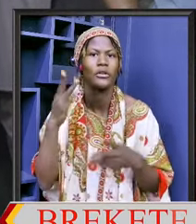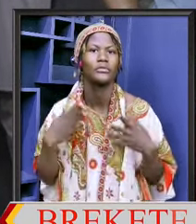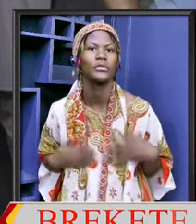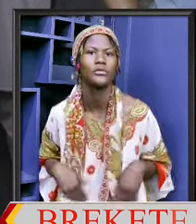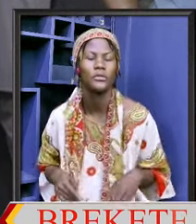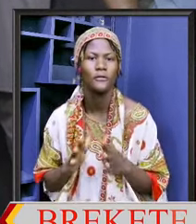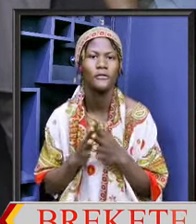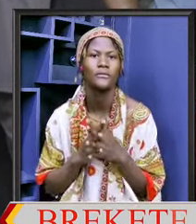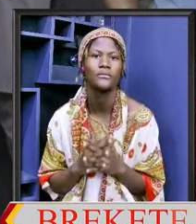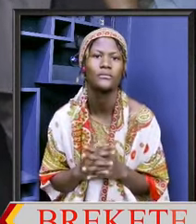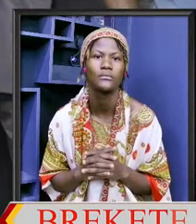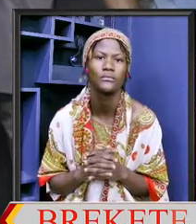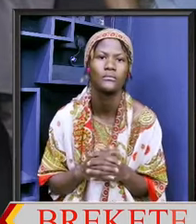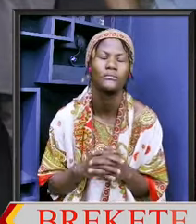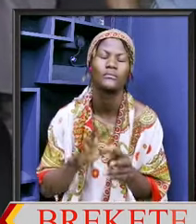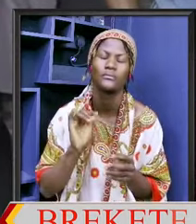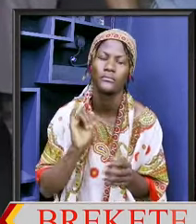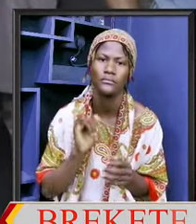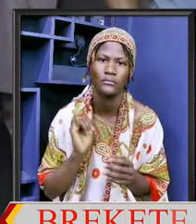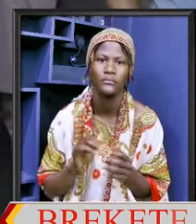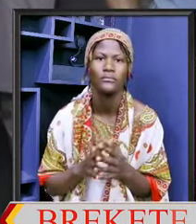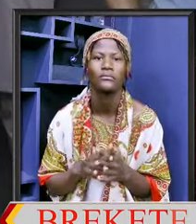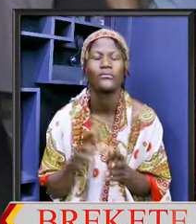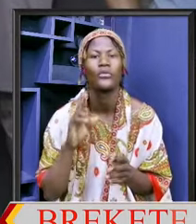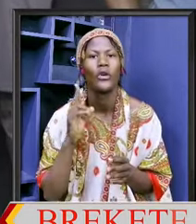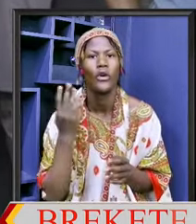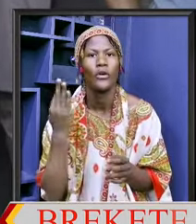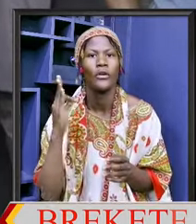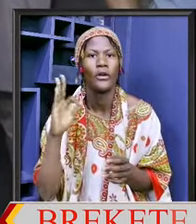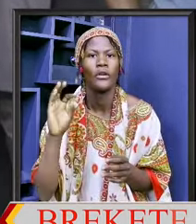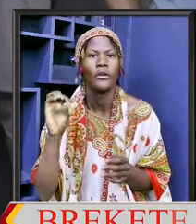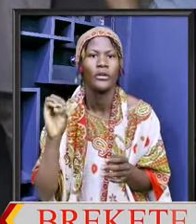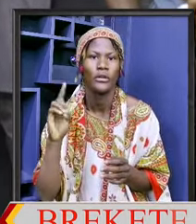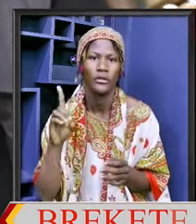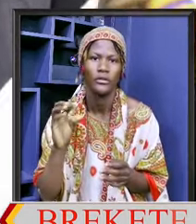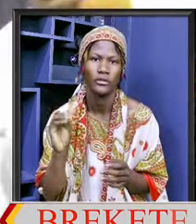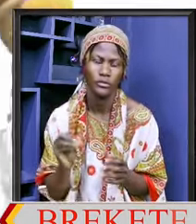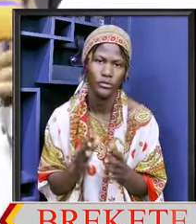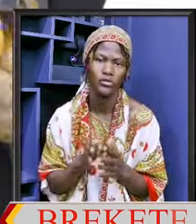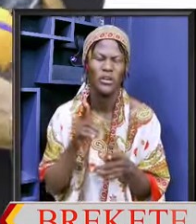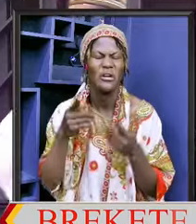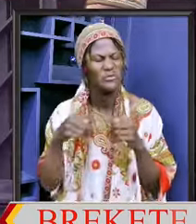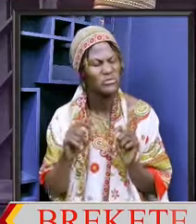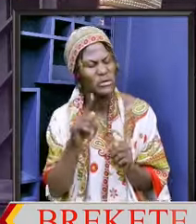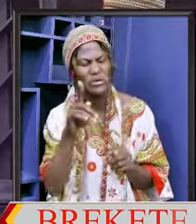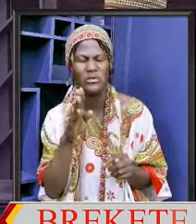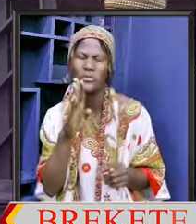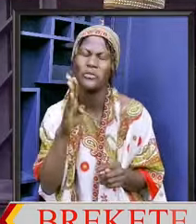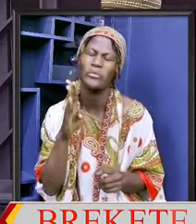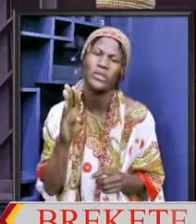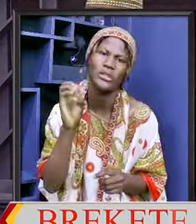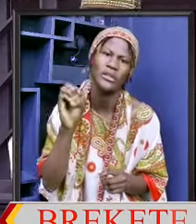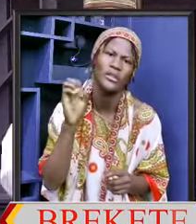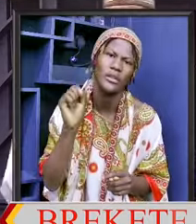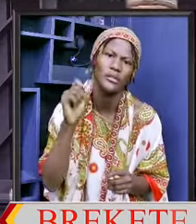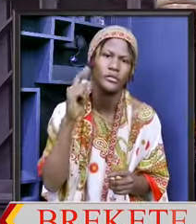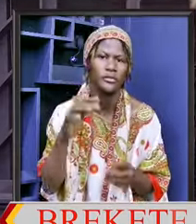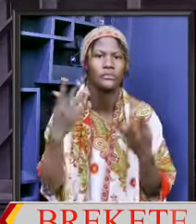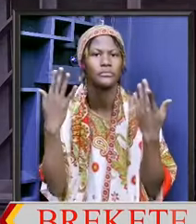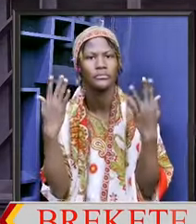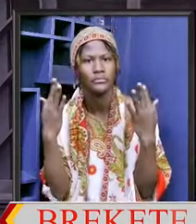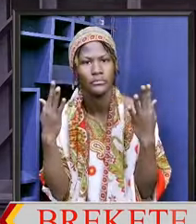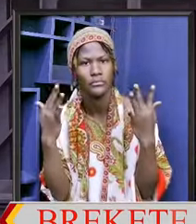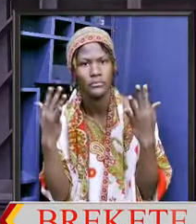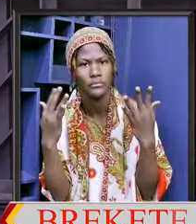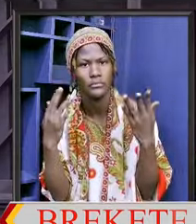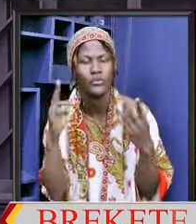green start to the attempt you are there, I not do. Yes. Oh, and the moment police get involved, you don't do. Yes, you don't try your best. Let's appreciate Ufedor.